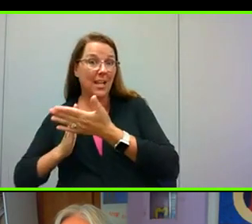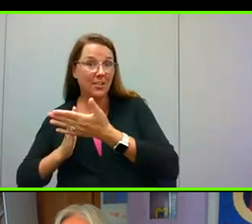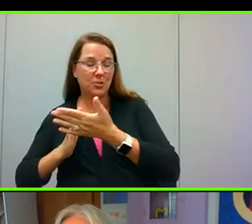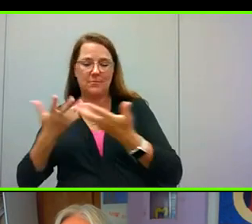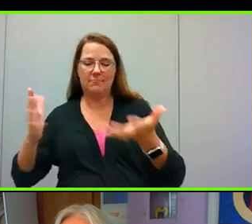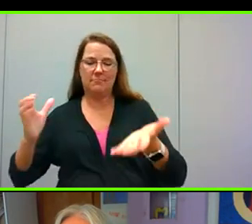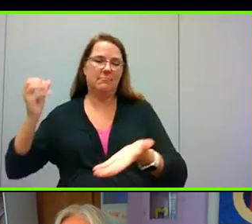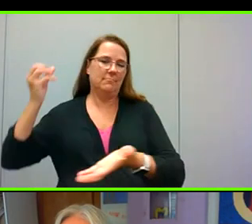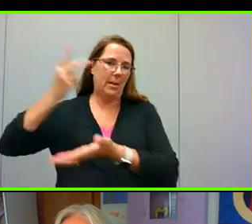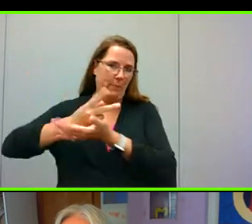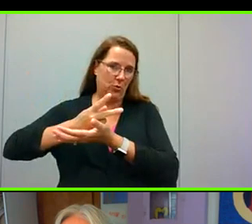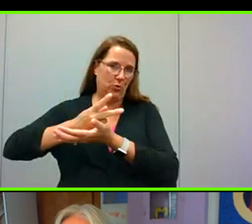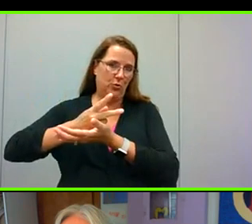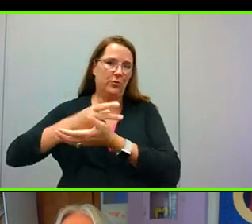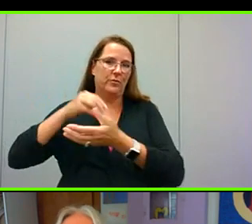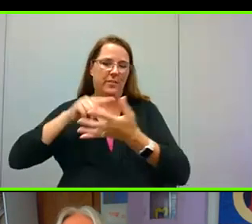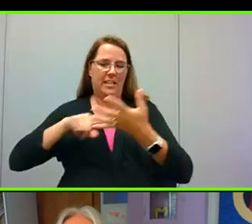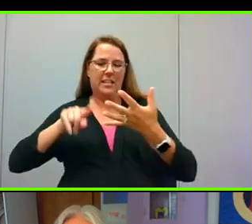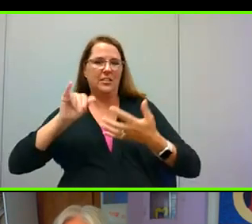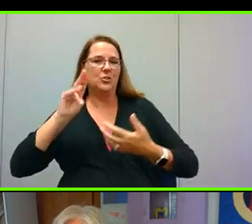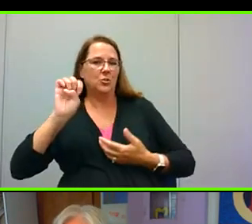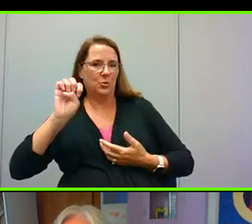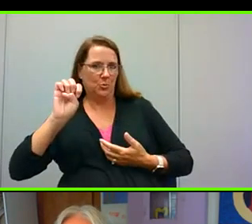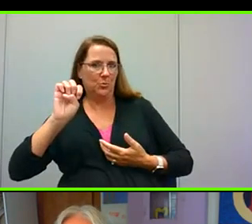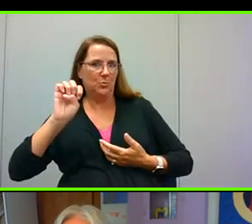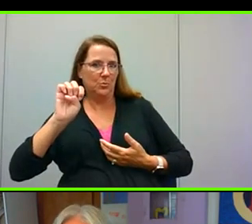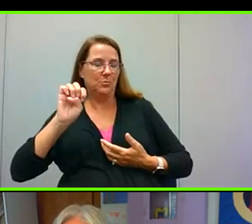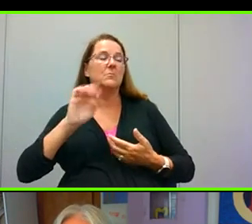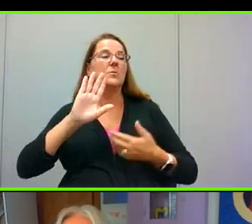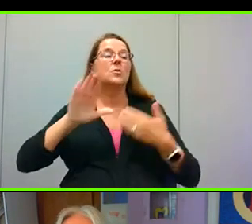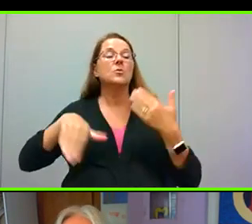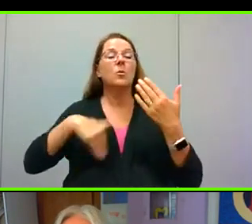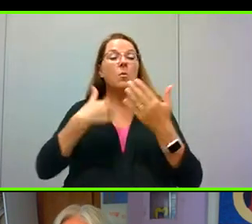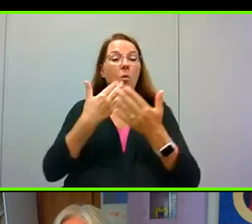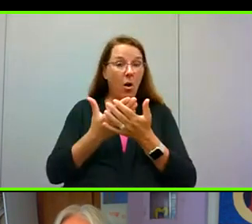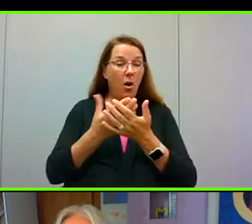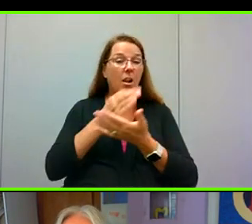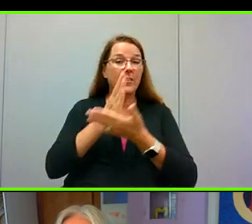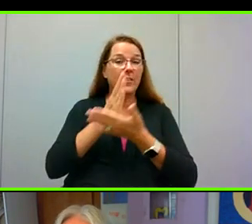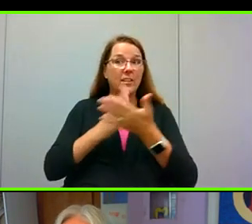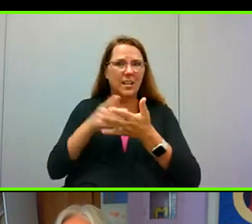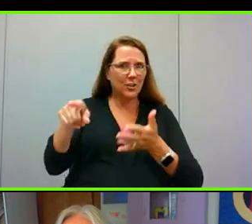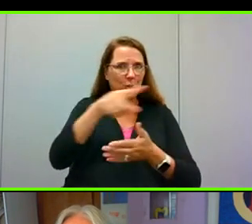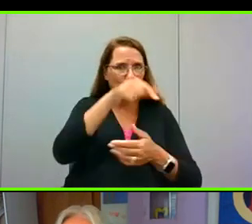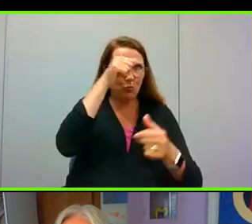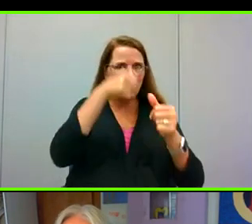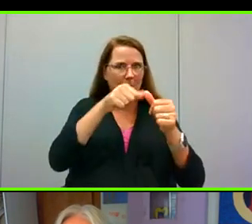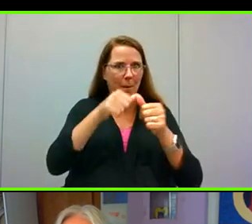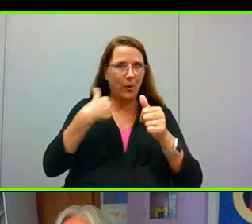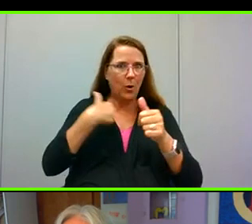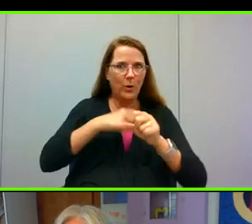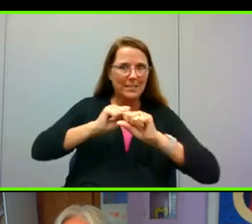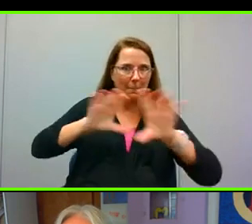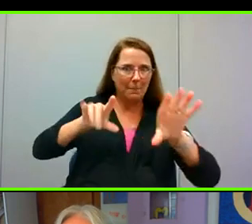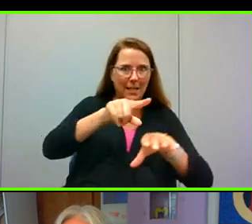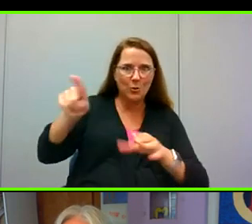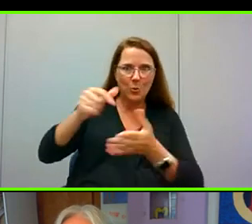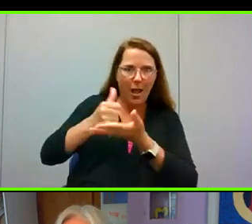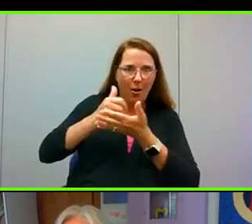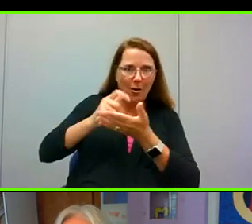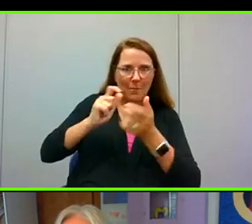was approved in late June. And so all of the sections that you all may recall that we submitted to you all and you all helped